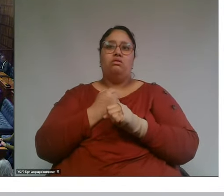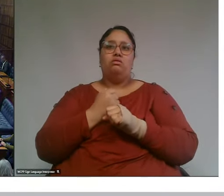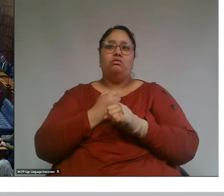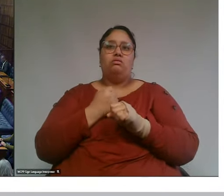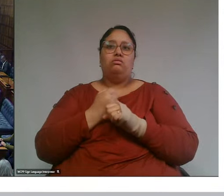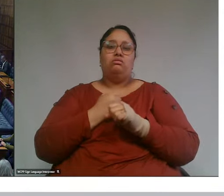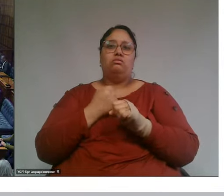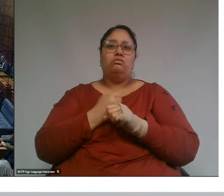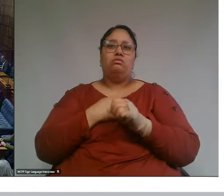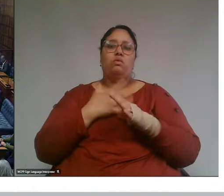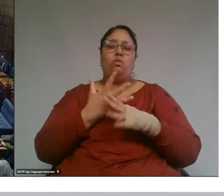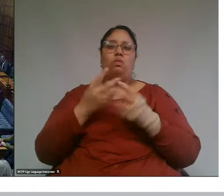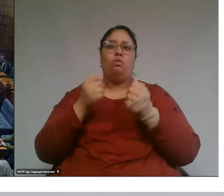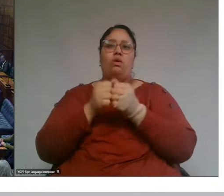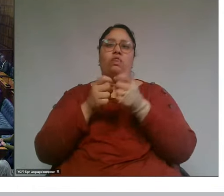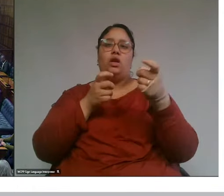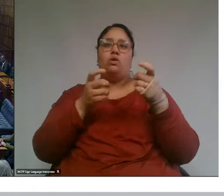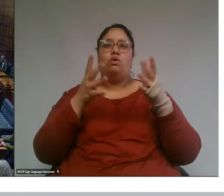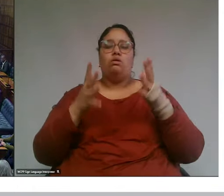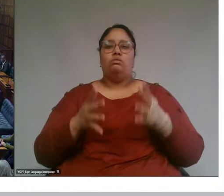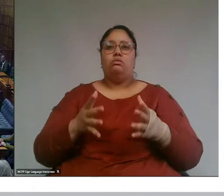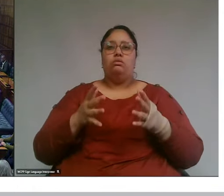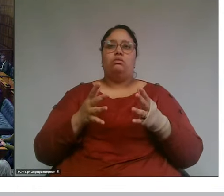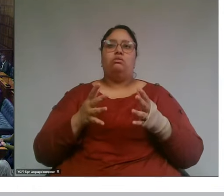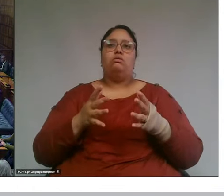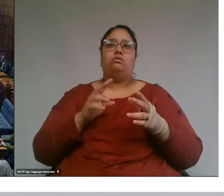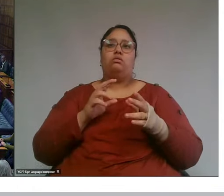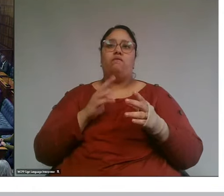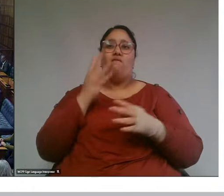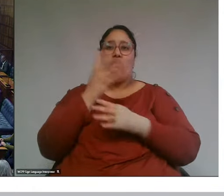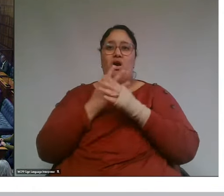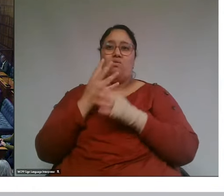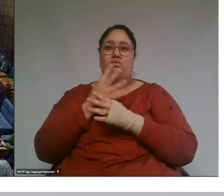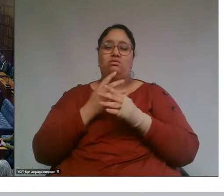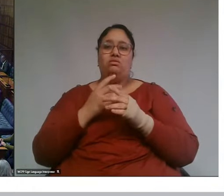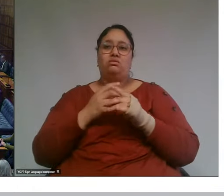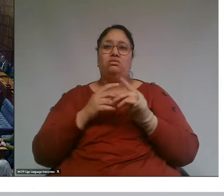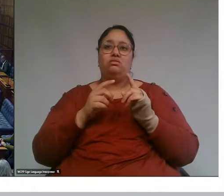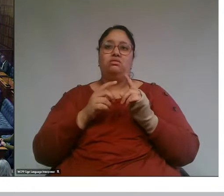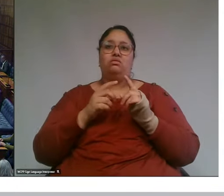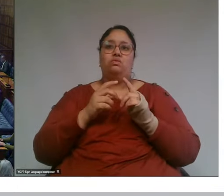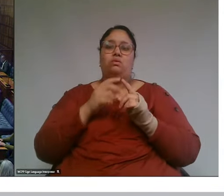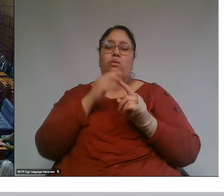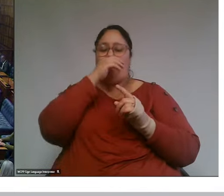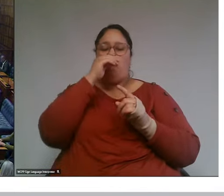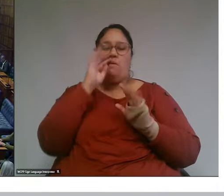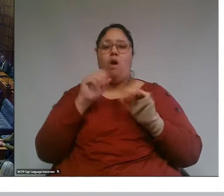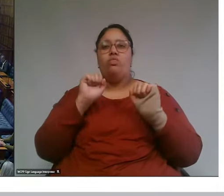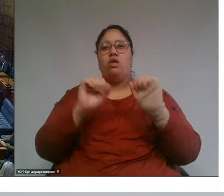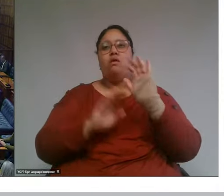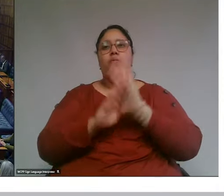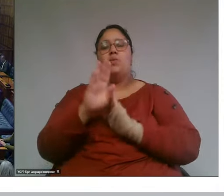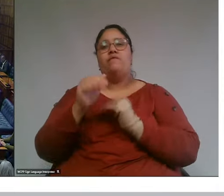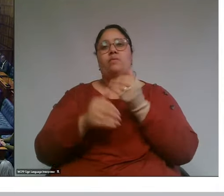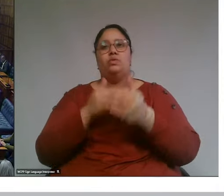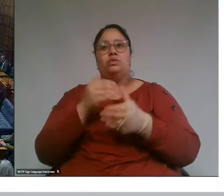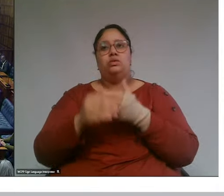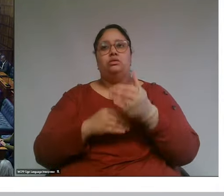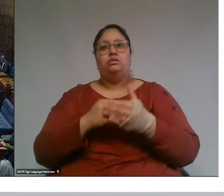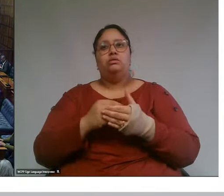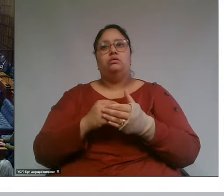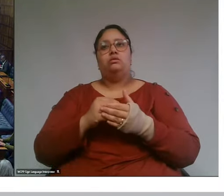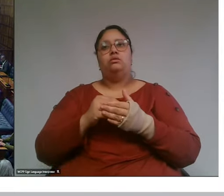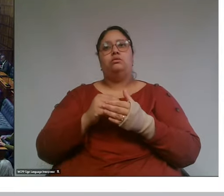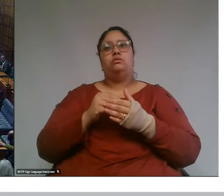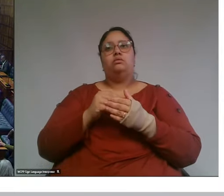call The Regulators as an example with a with a Heritage Western Cape okay how they improve their processes remember anything over 60 years